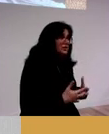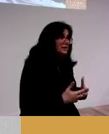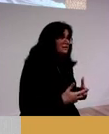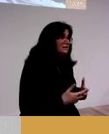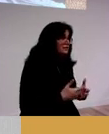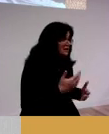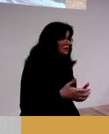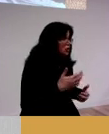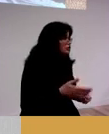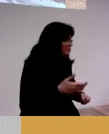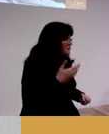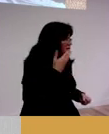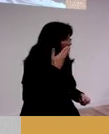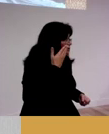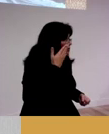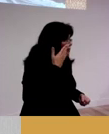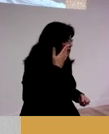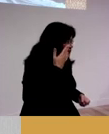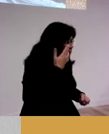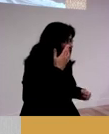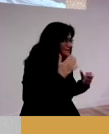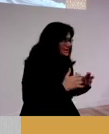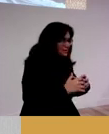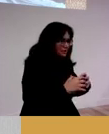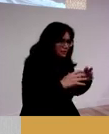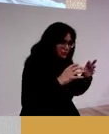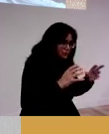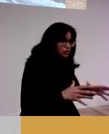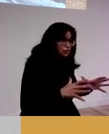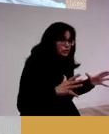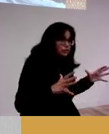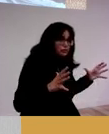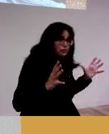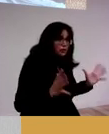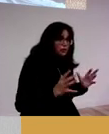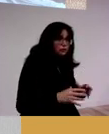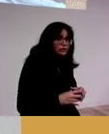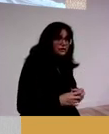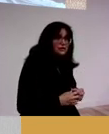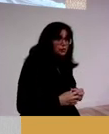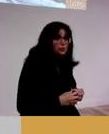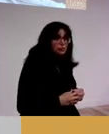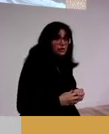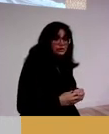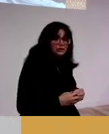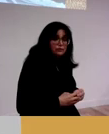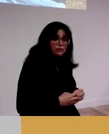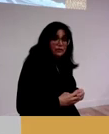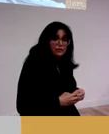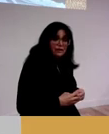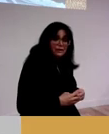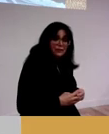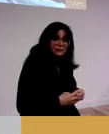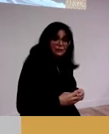the strength and the longevity of how we seek to be stewards of really good, positive